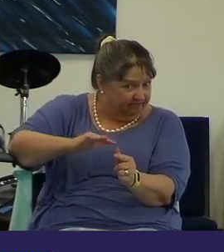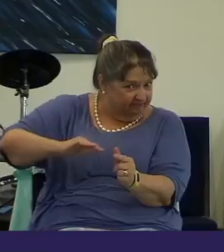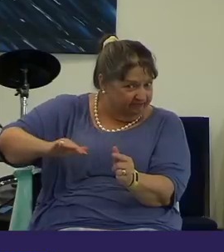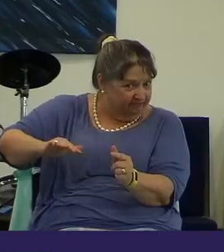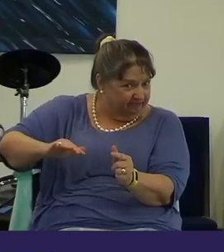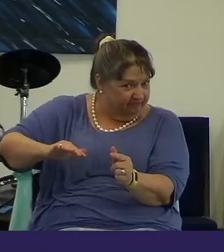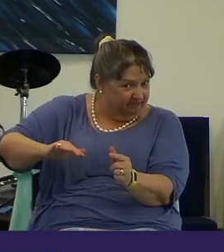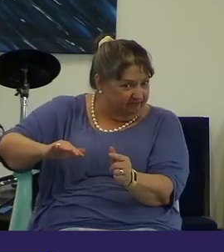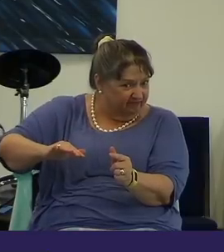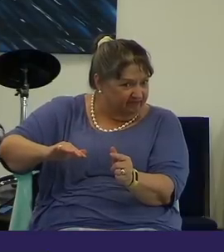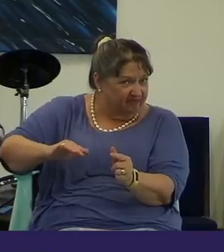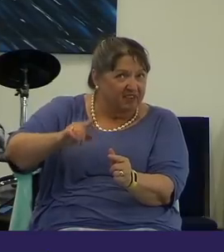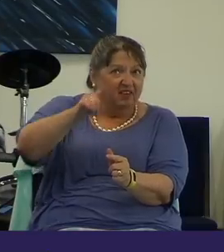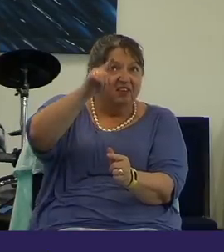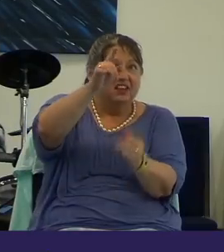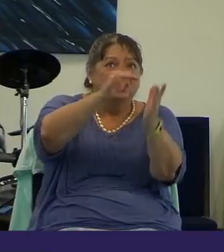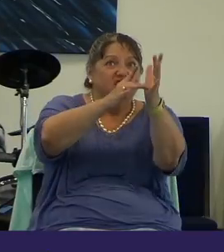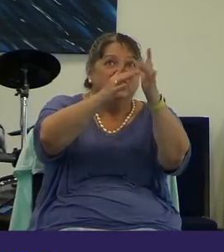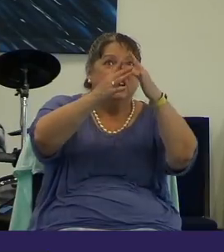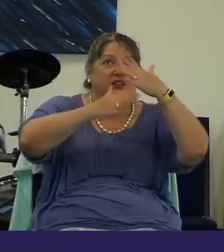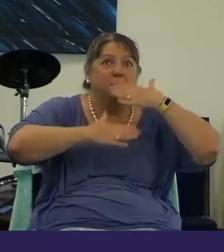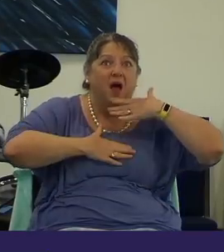that the body of Jesus would be laid.